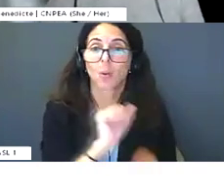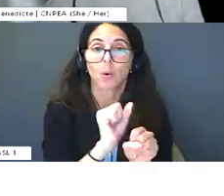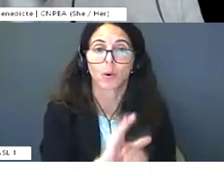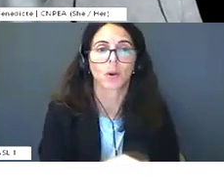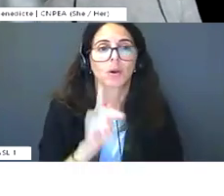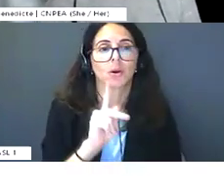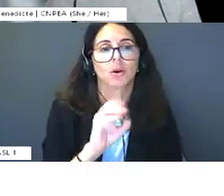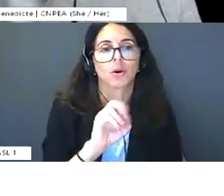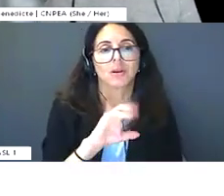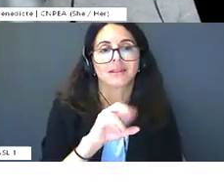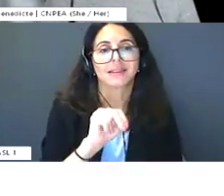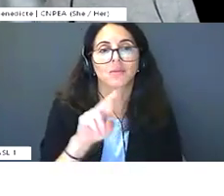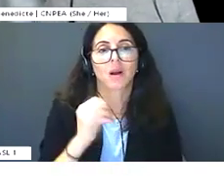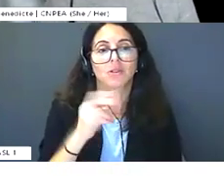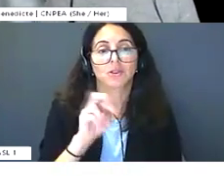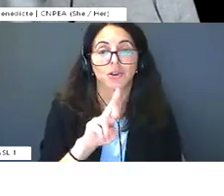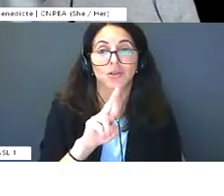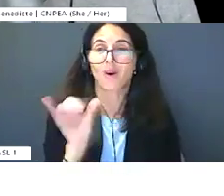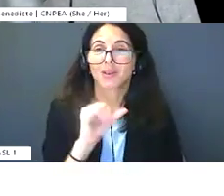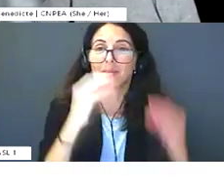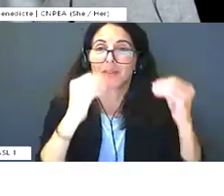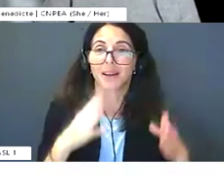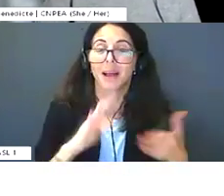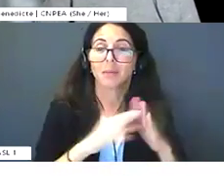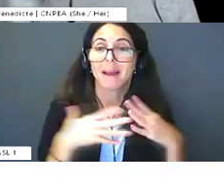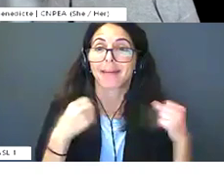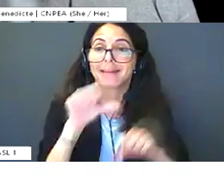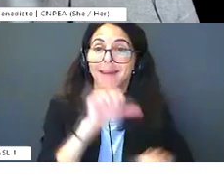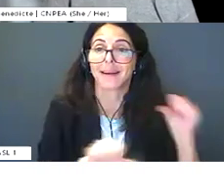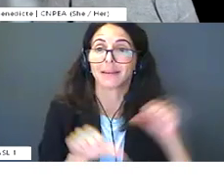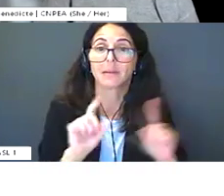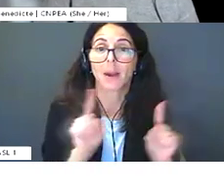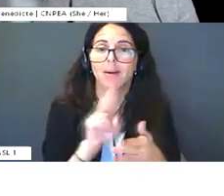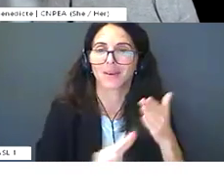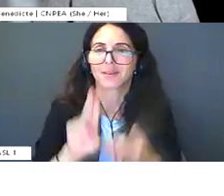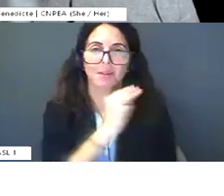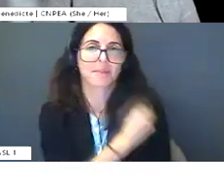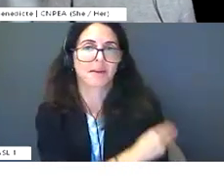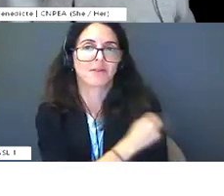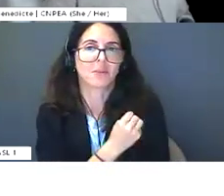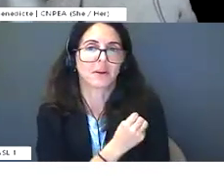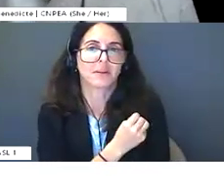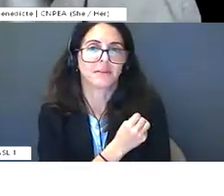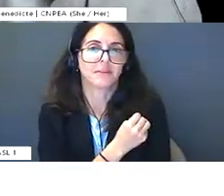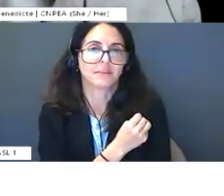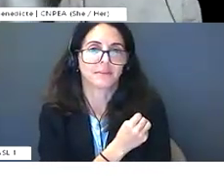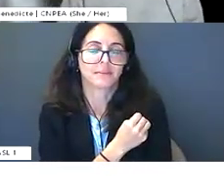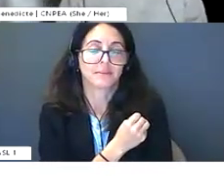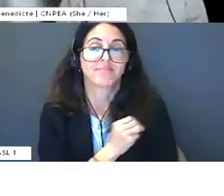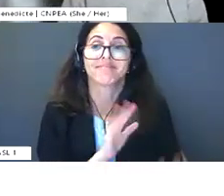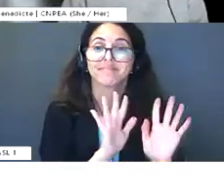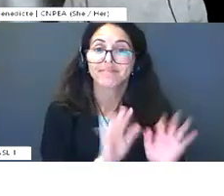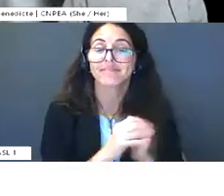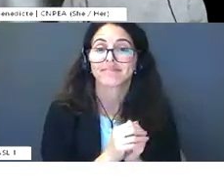Roger, who's also a professor in community health sciences at a University of Manitoba. And a lot of